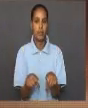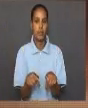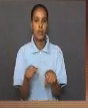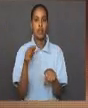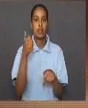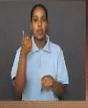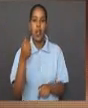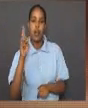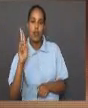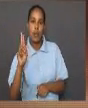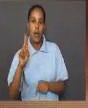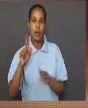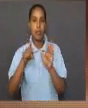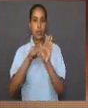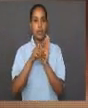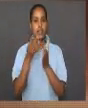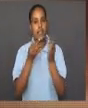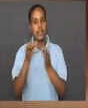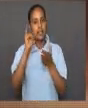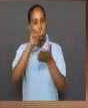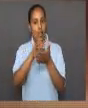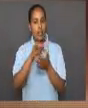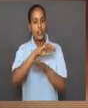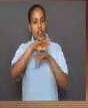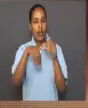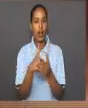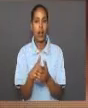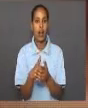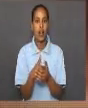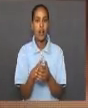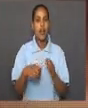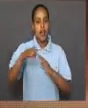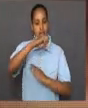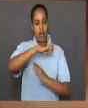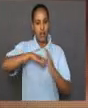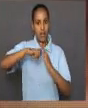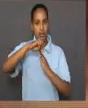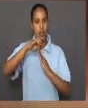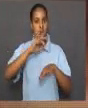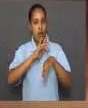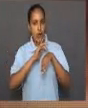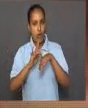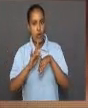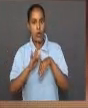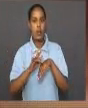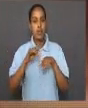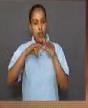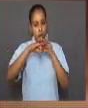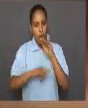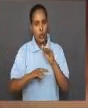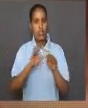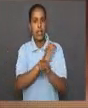The Aufbau principle states that, in general, electrons occupy the lowest